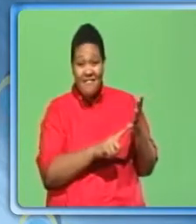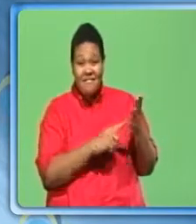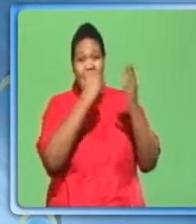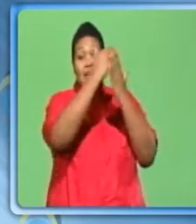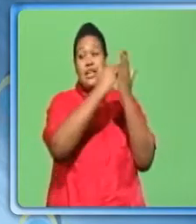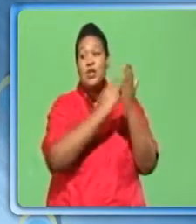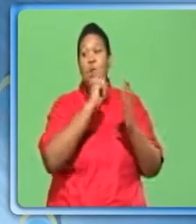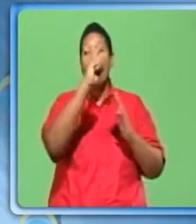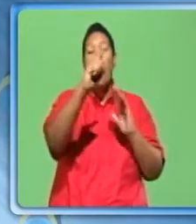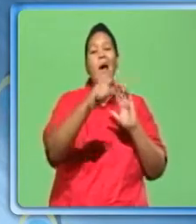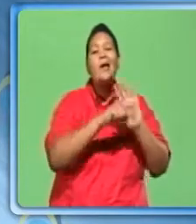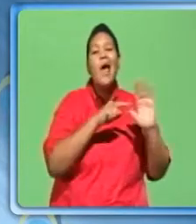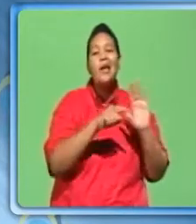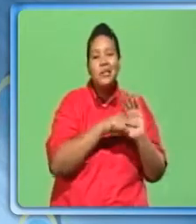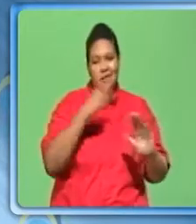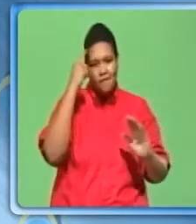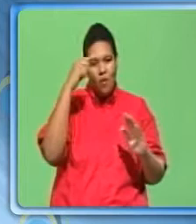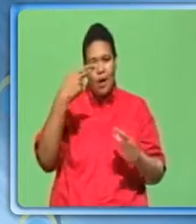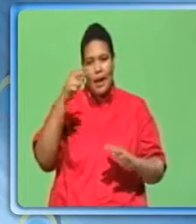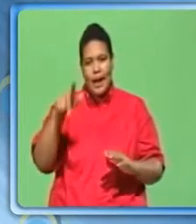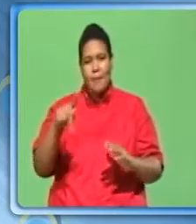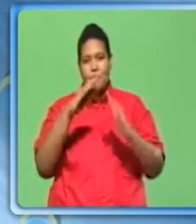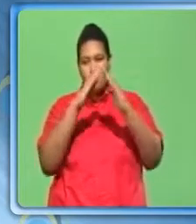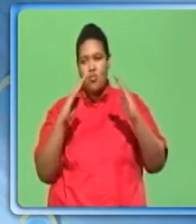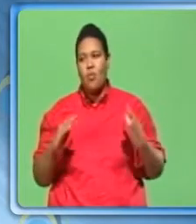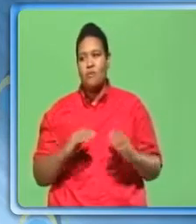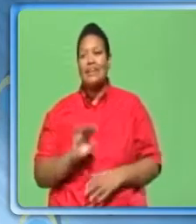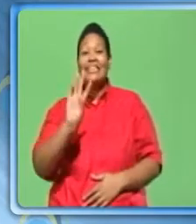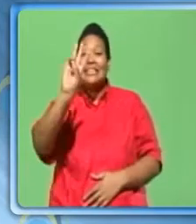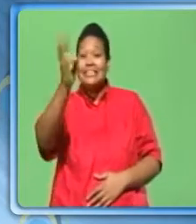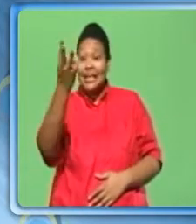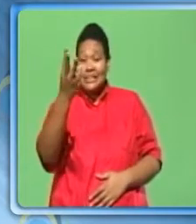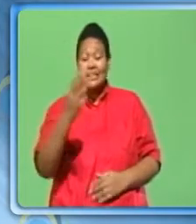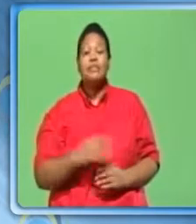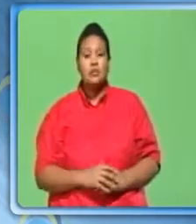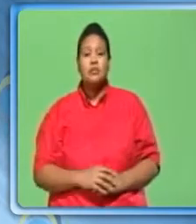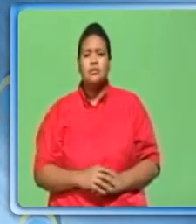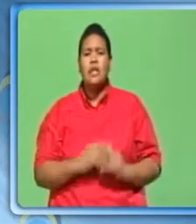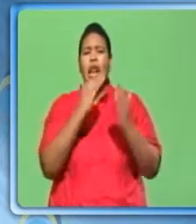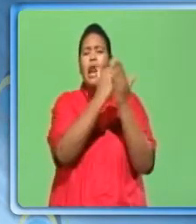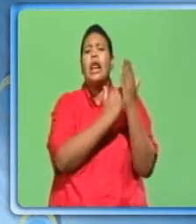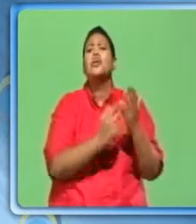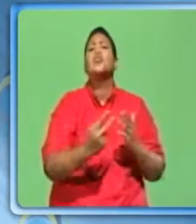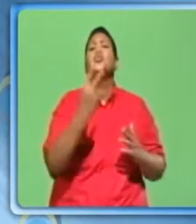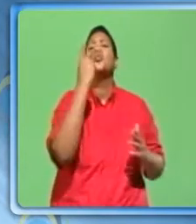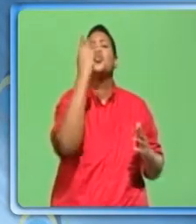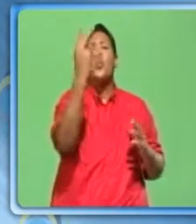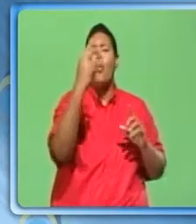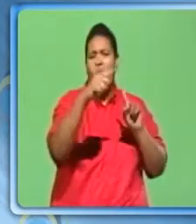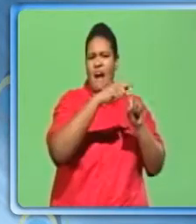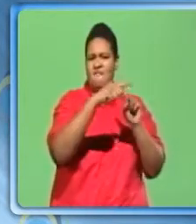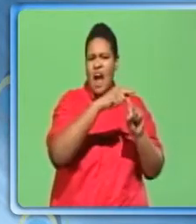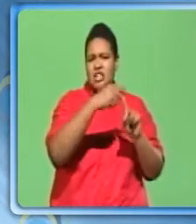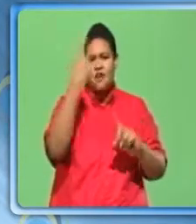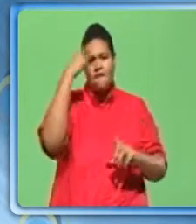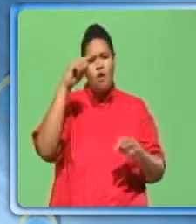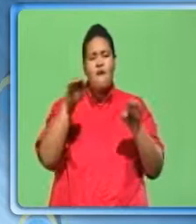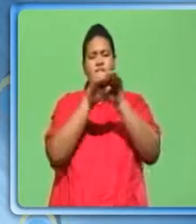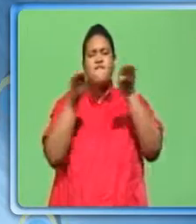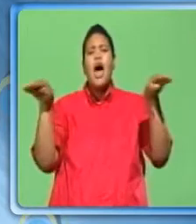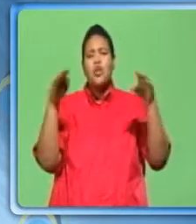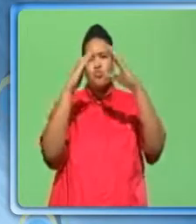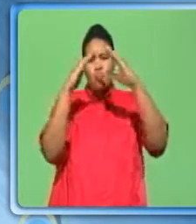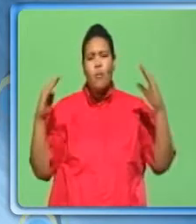1 disadvantage of hip roofs. 6. List 2 advantages of flat